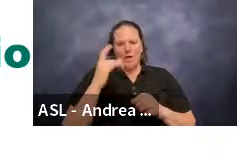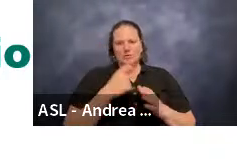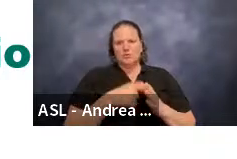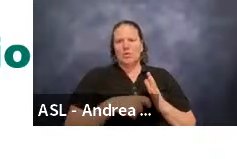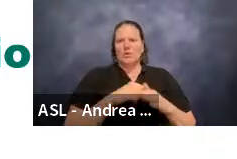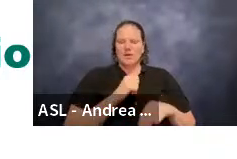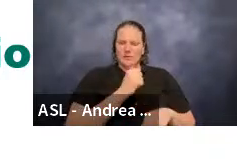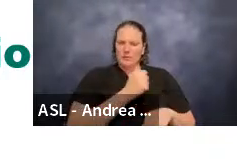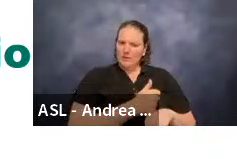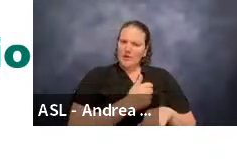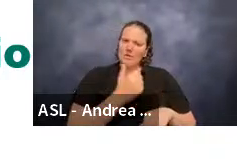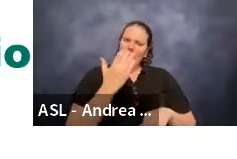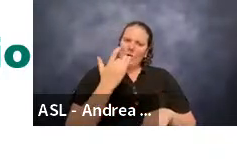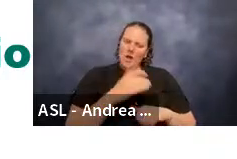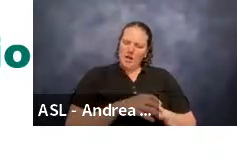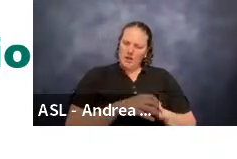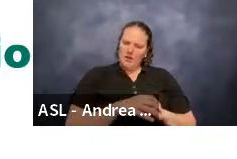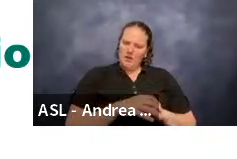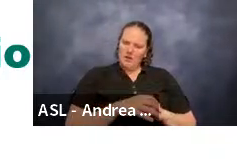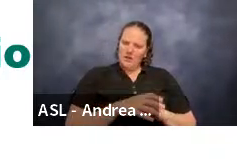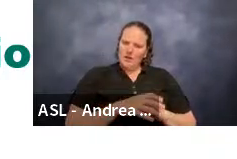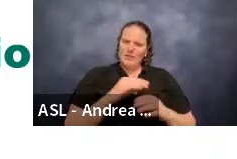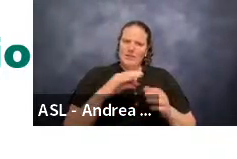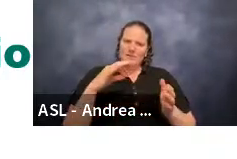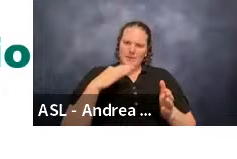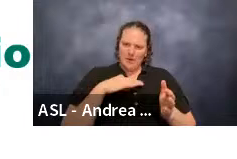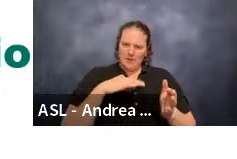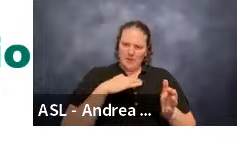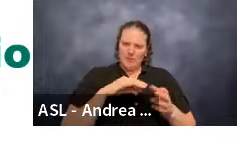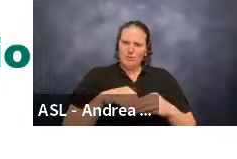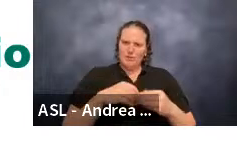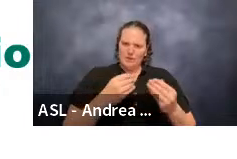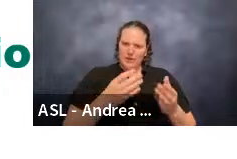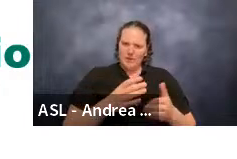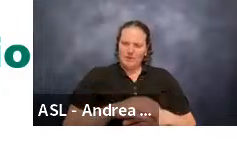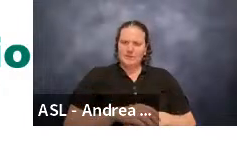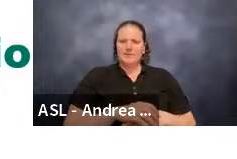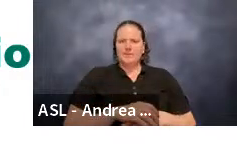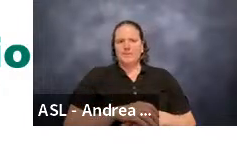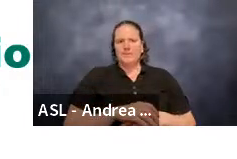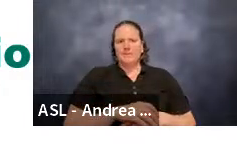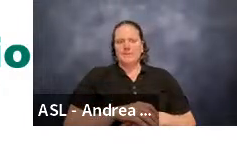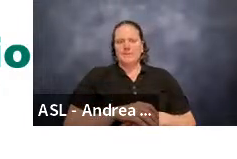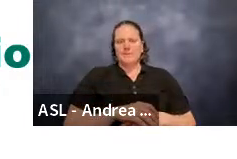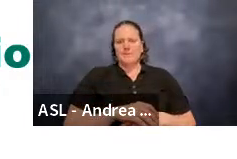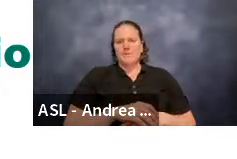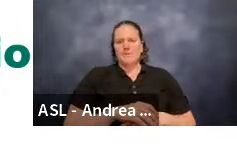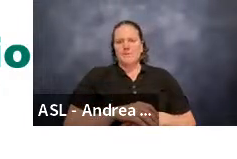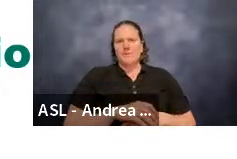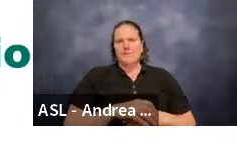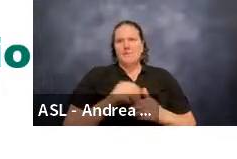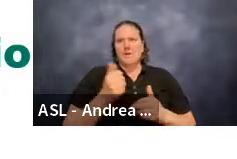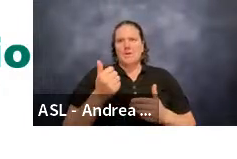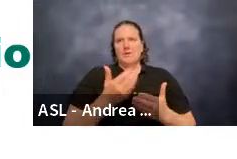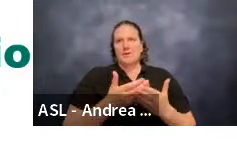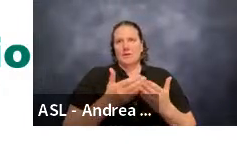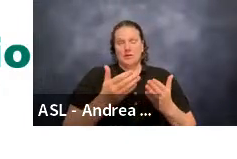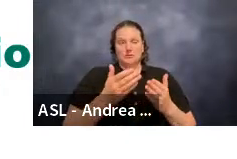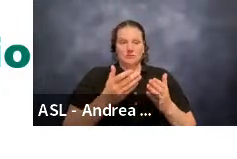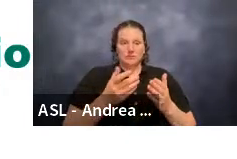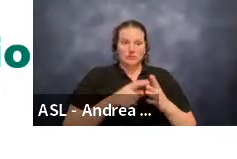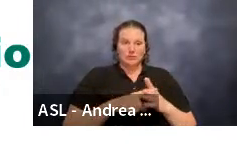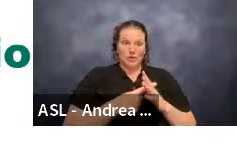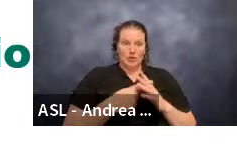implemented and the benefit that it provides. Another thing that has evolved since the beginning of the